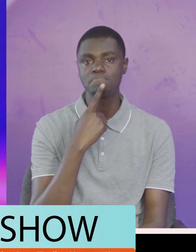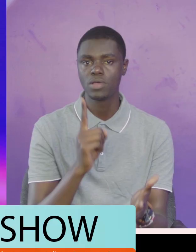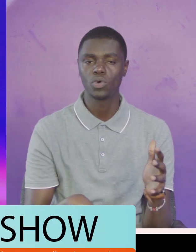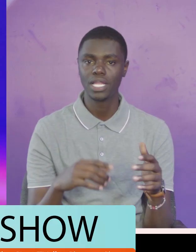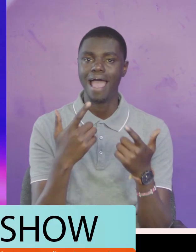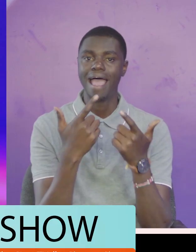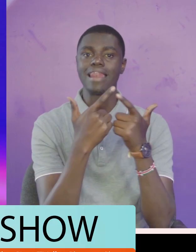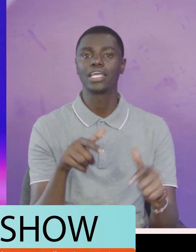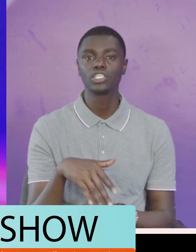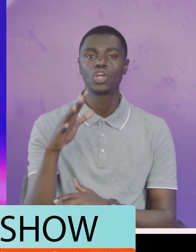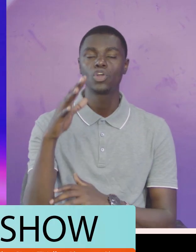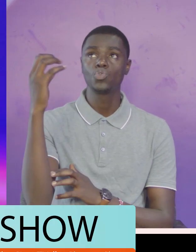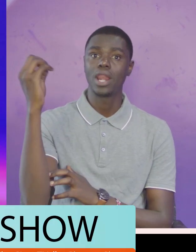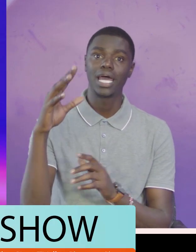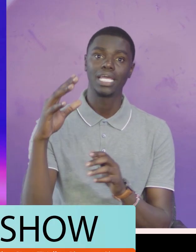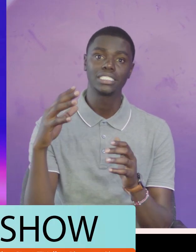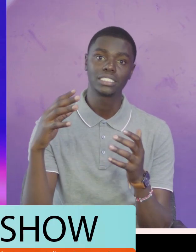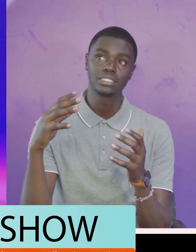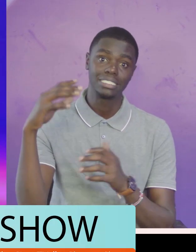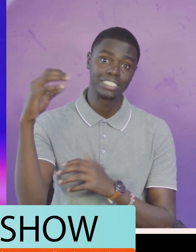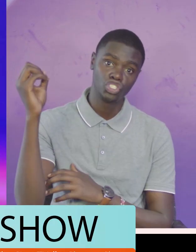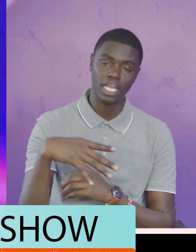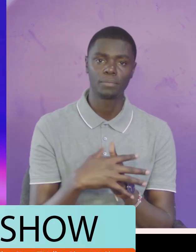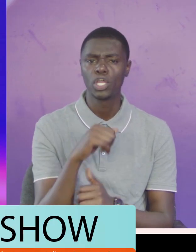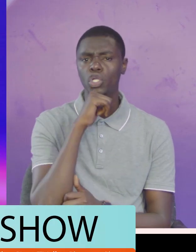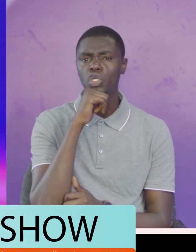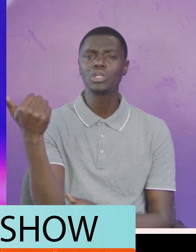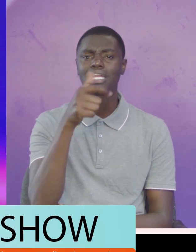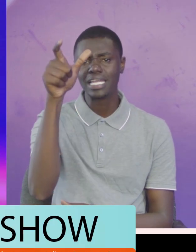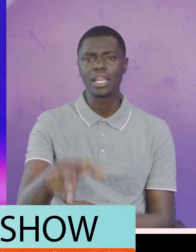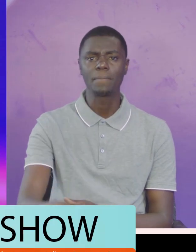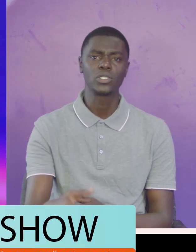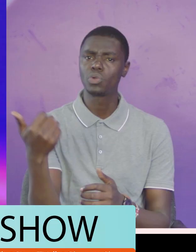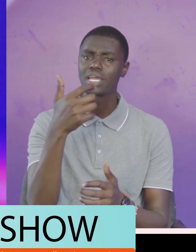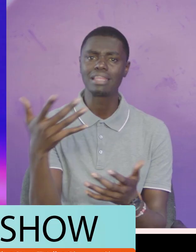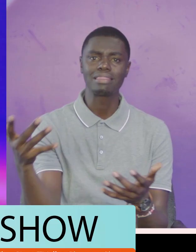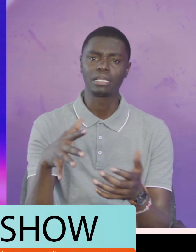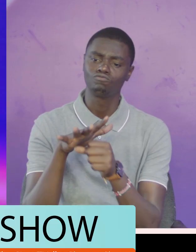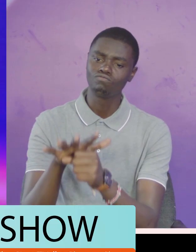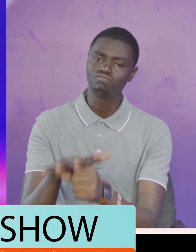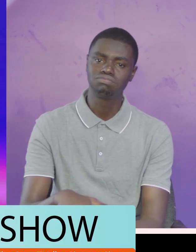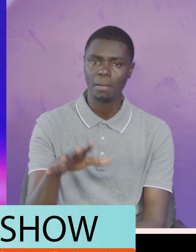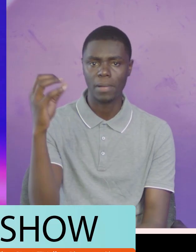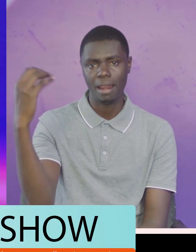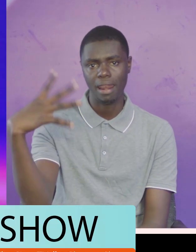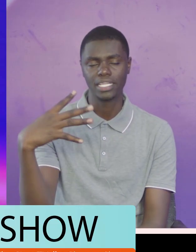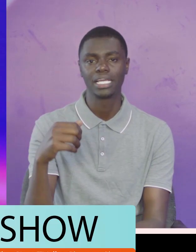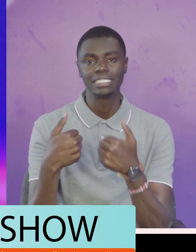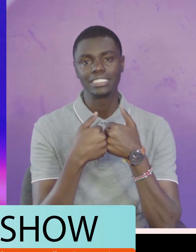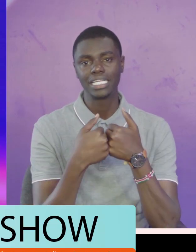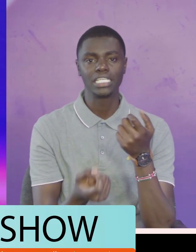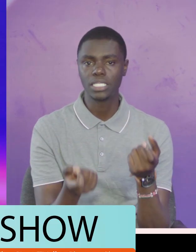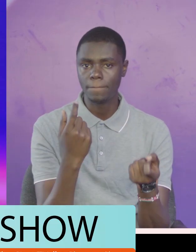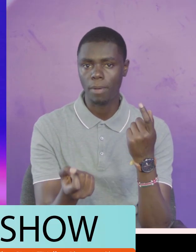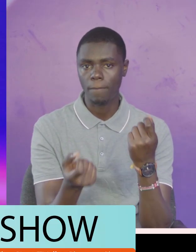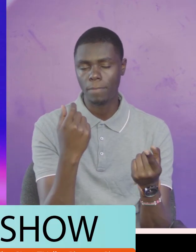shine, which is our tagline for the Chosen Peace Center. Do not let anyone or anything dim your light. Challenges